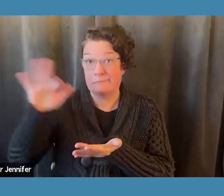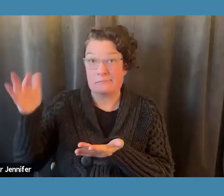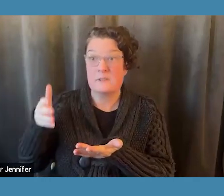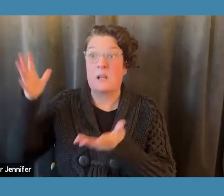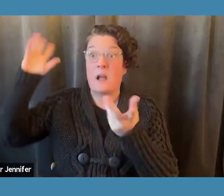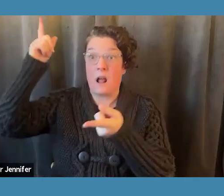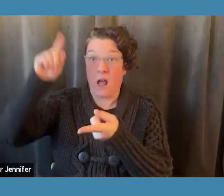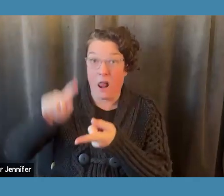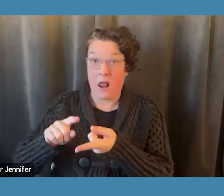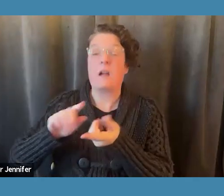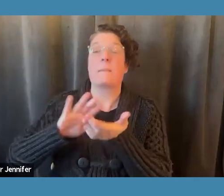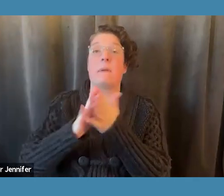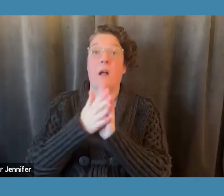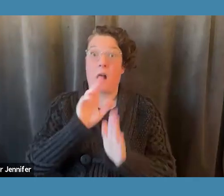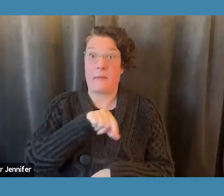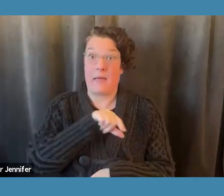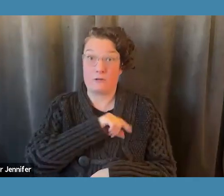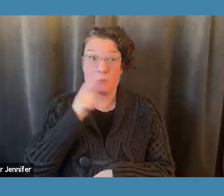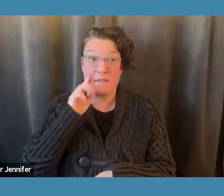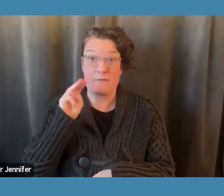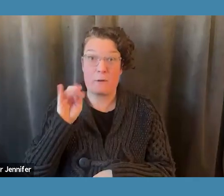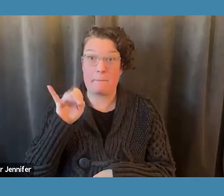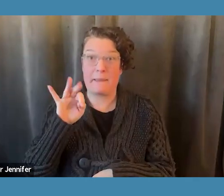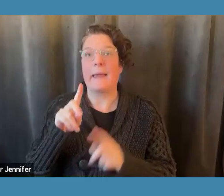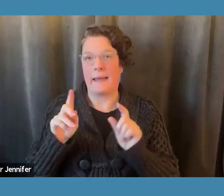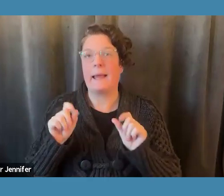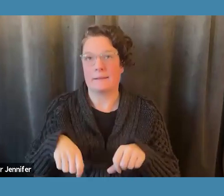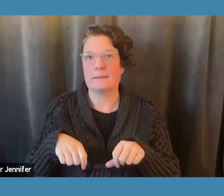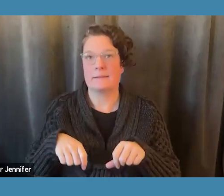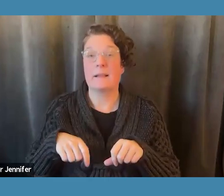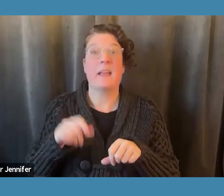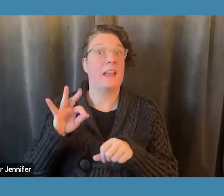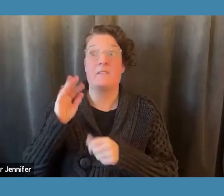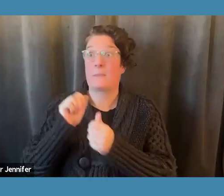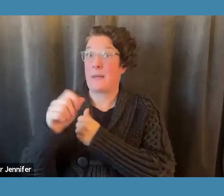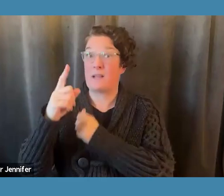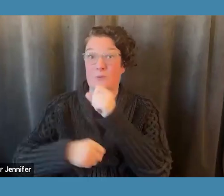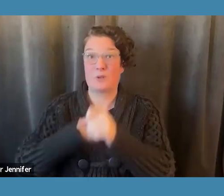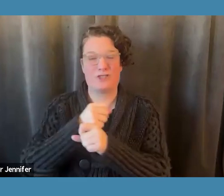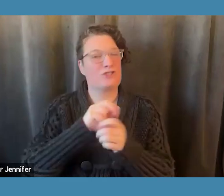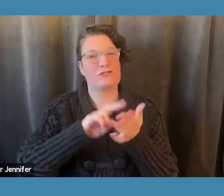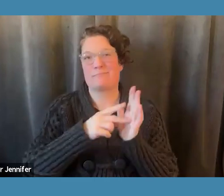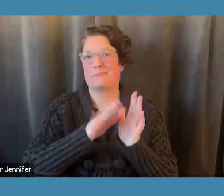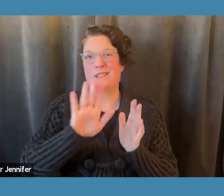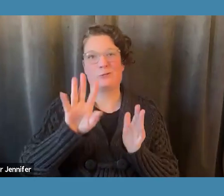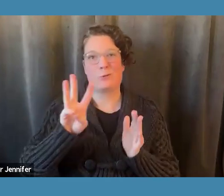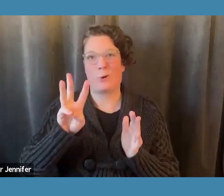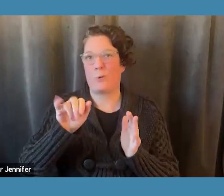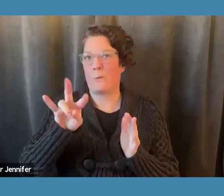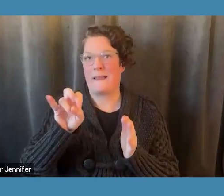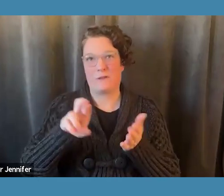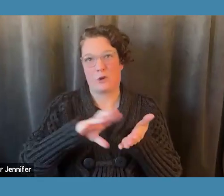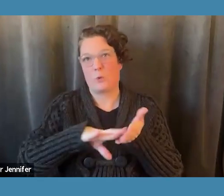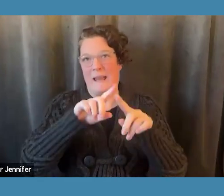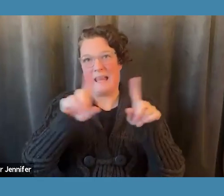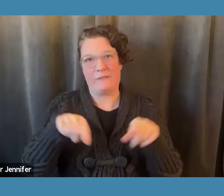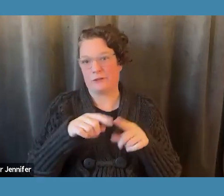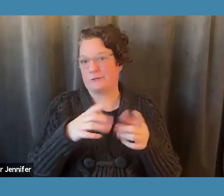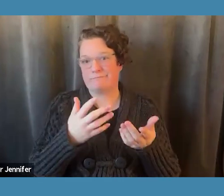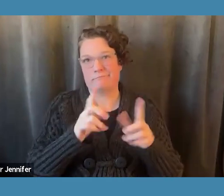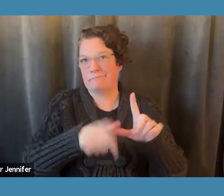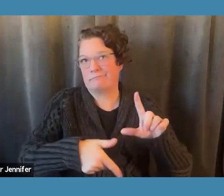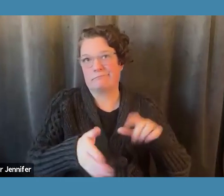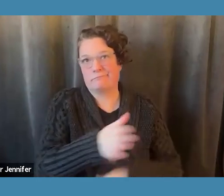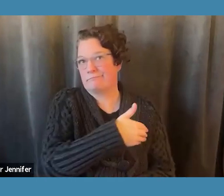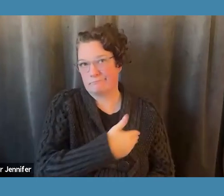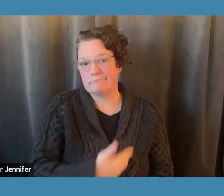Medicaid eligible before you lose that waiver slot. So you do have some time to address basic Medicaid eligibility.